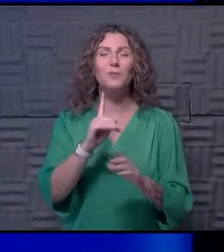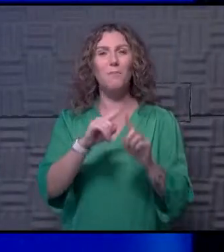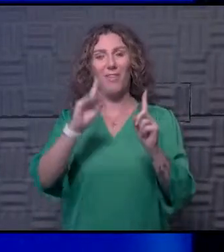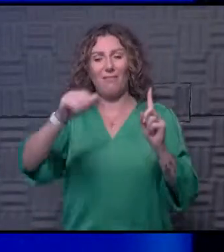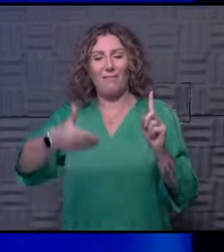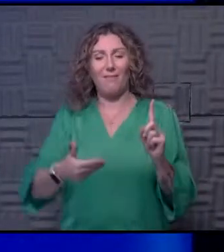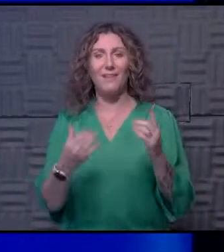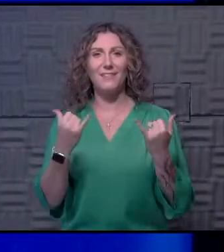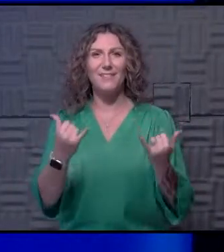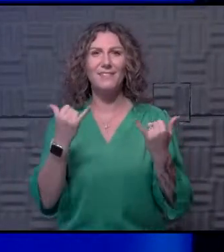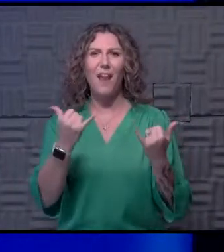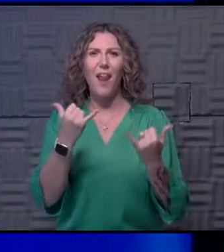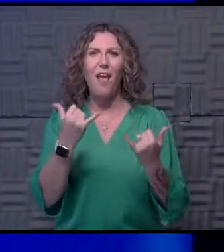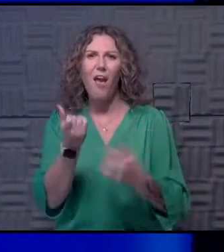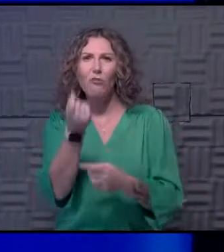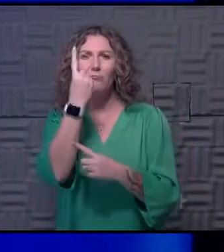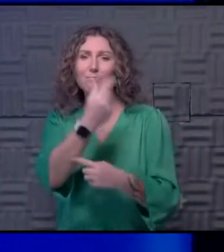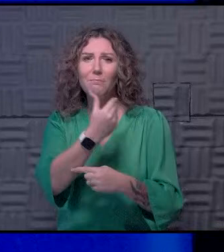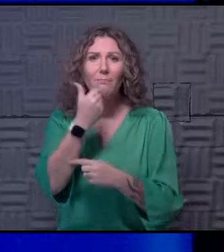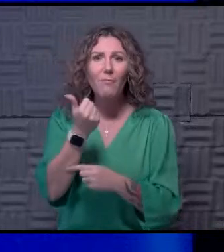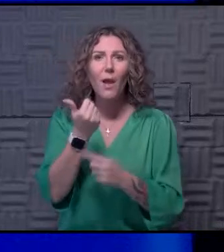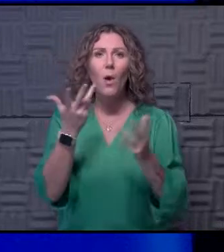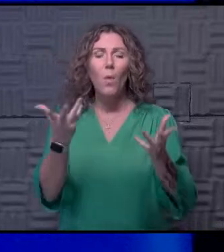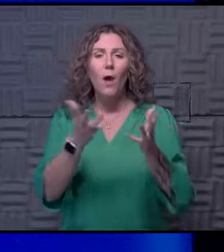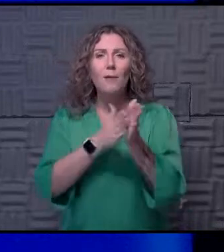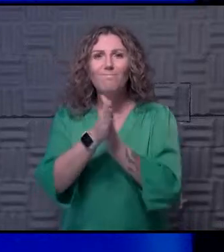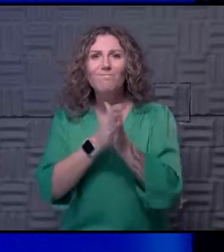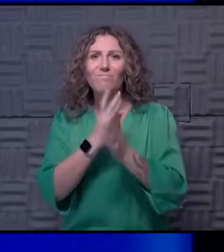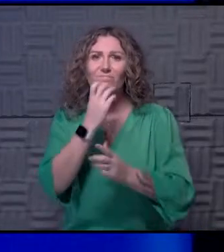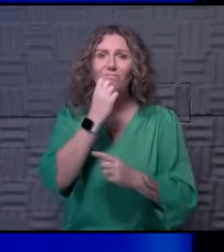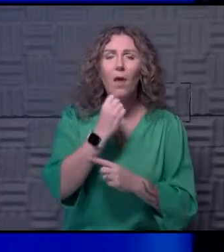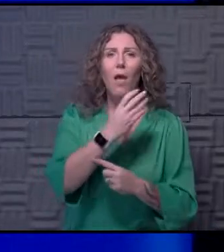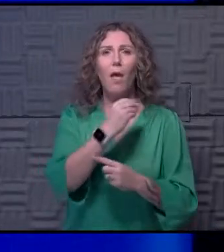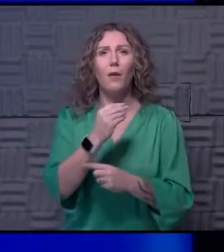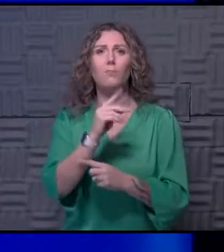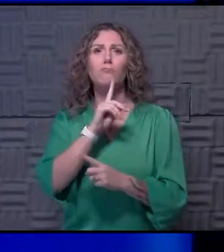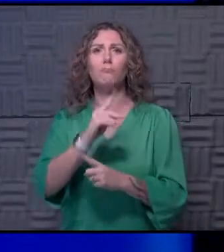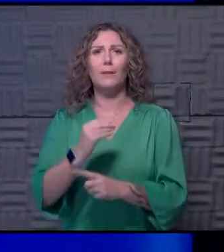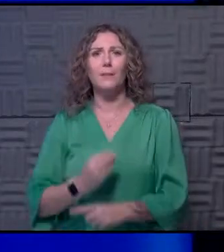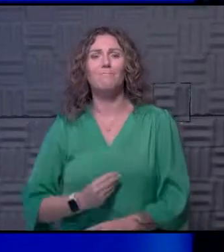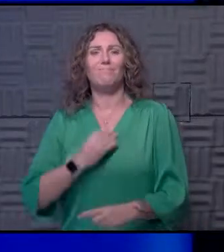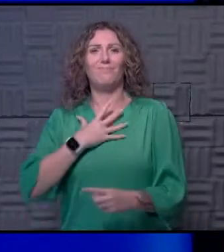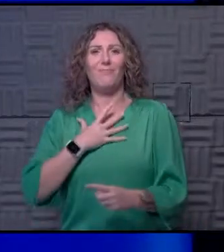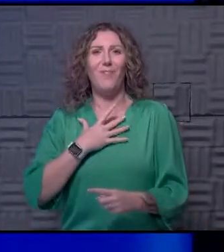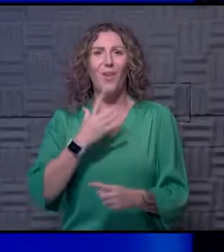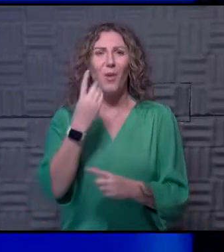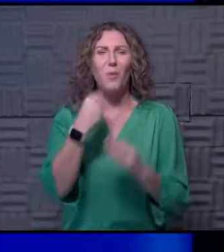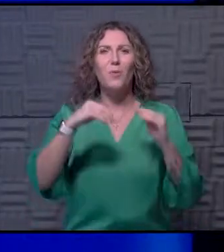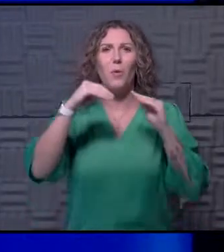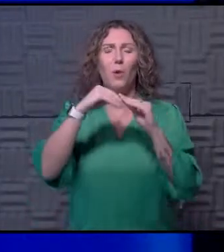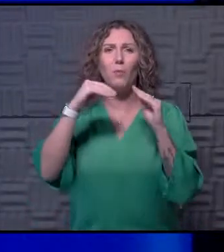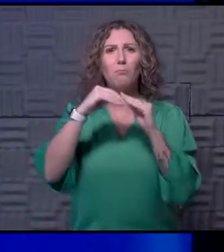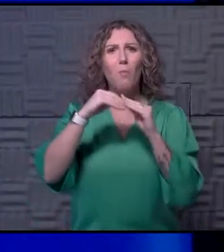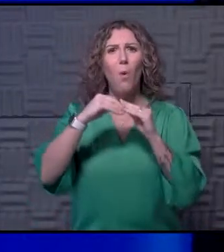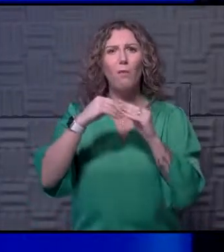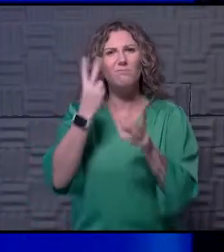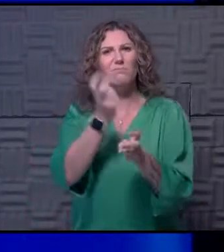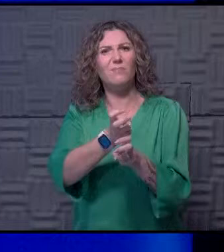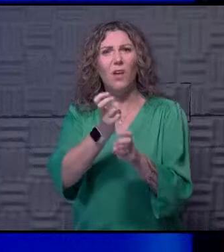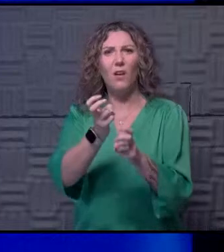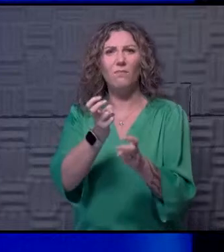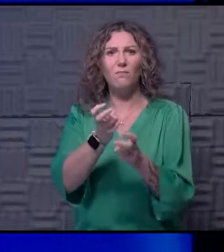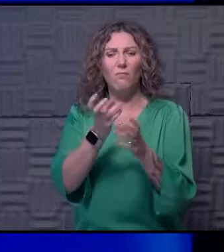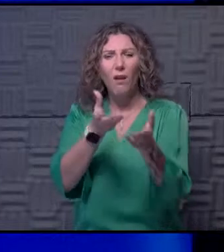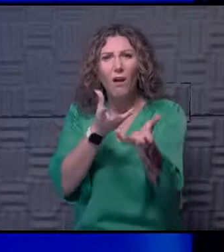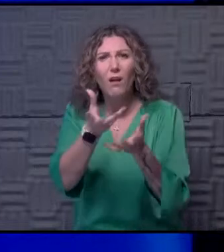have a better understanding of what drives the passions and inspires us to successfully take on crucial conversations, especially when you're trying to talk